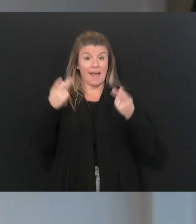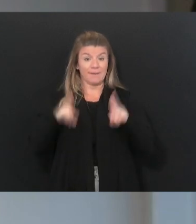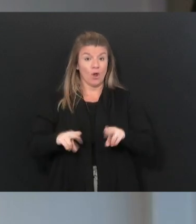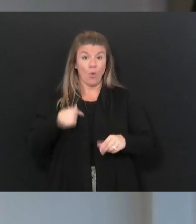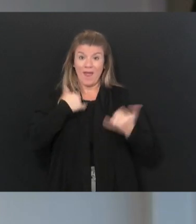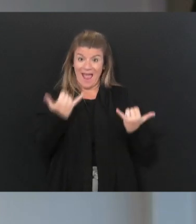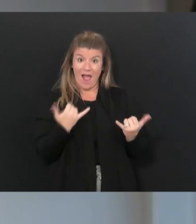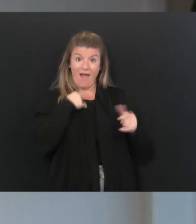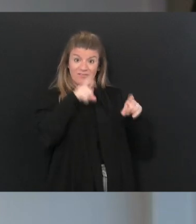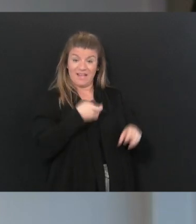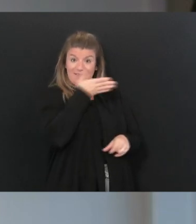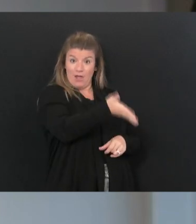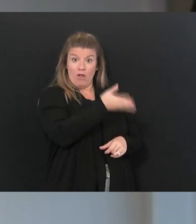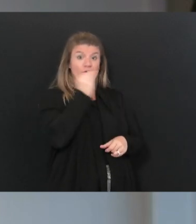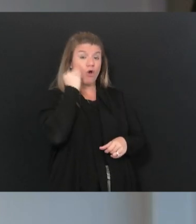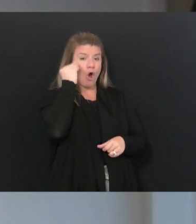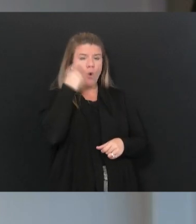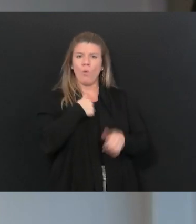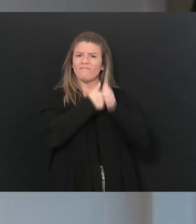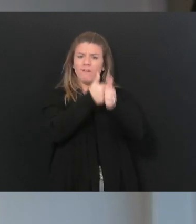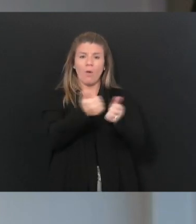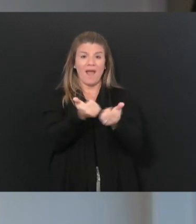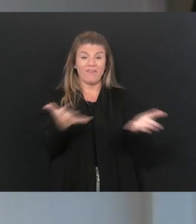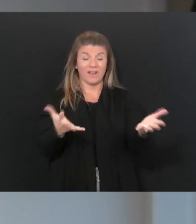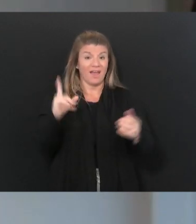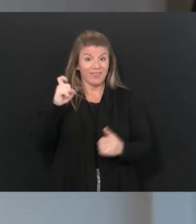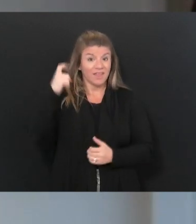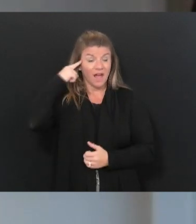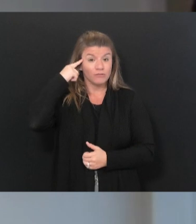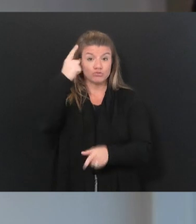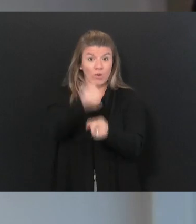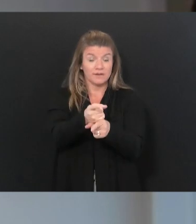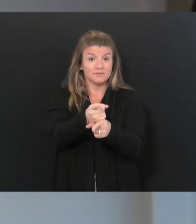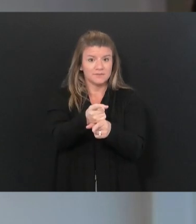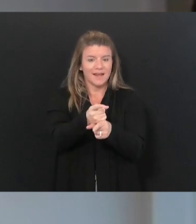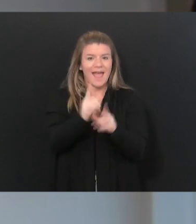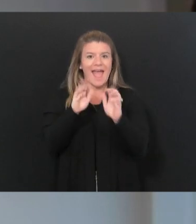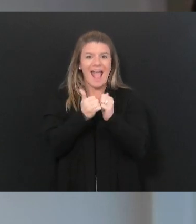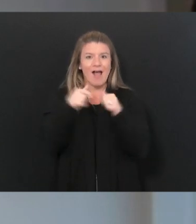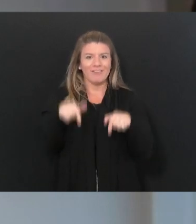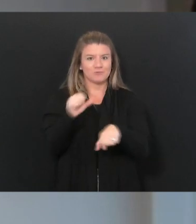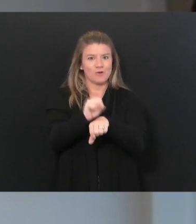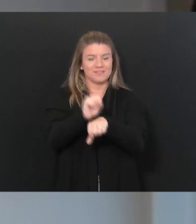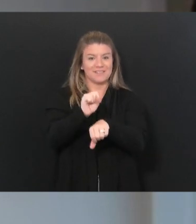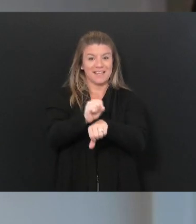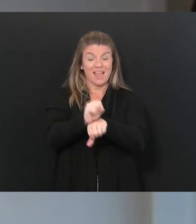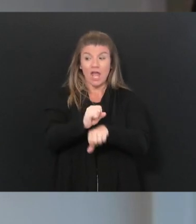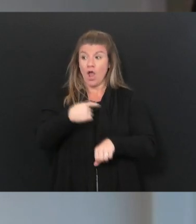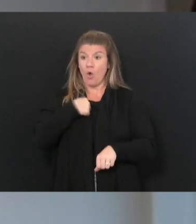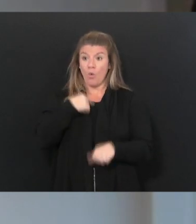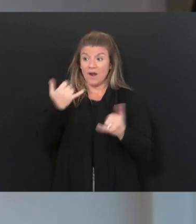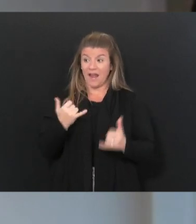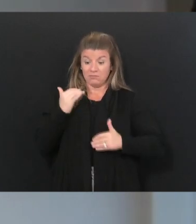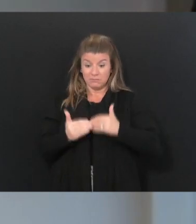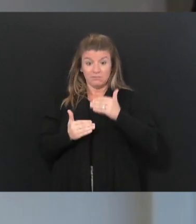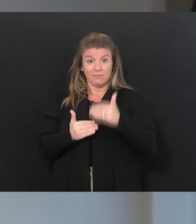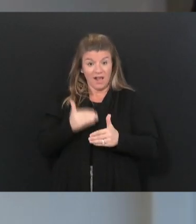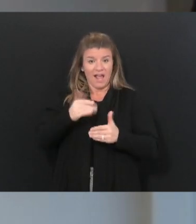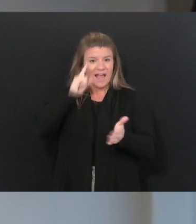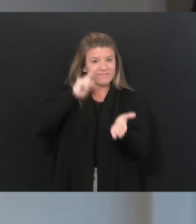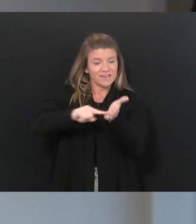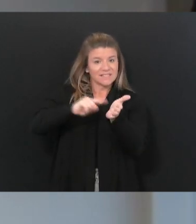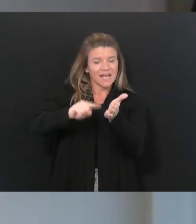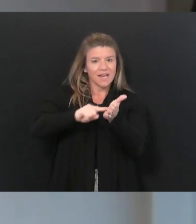that and we're following that as well. Governor's absolutely right in terms of how this works. As we do that investigation, it is